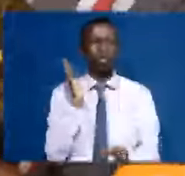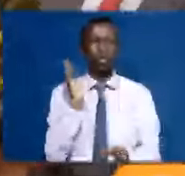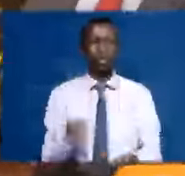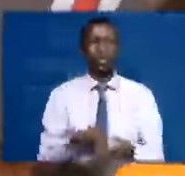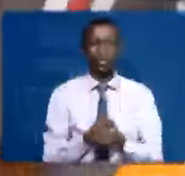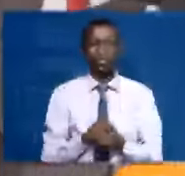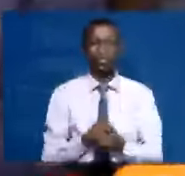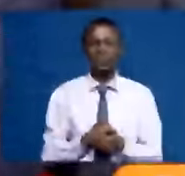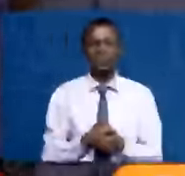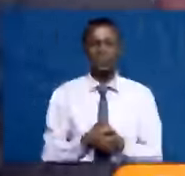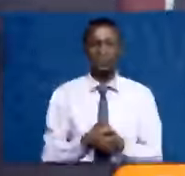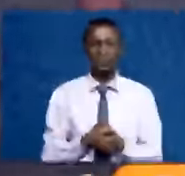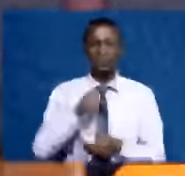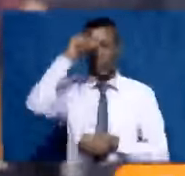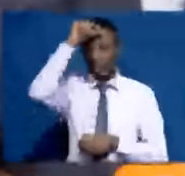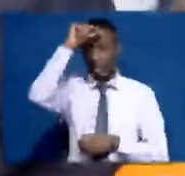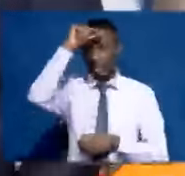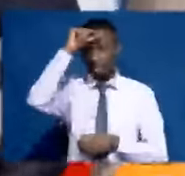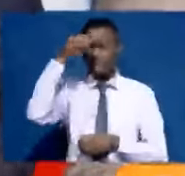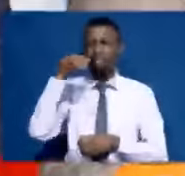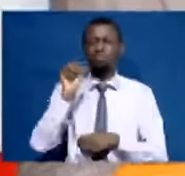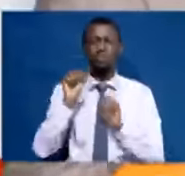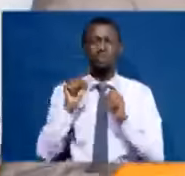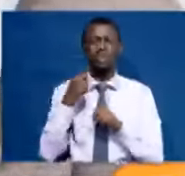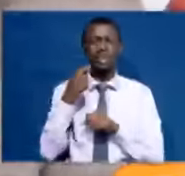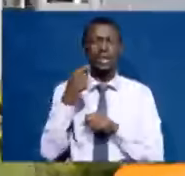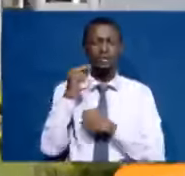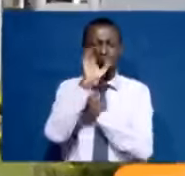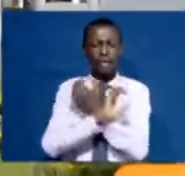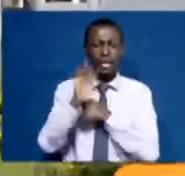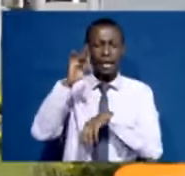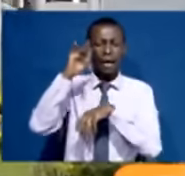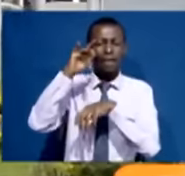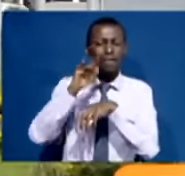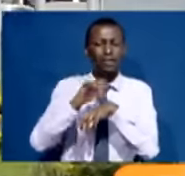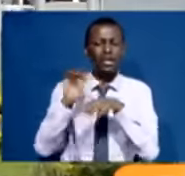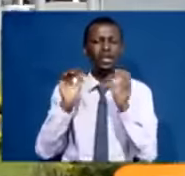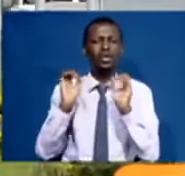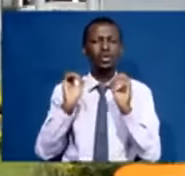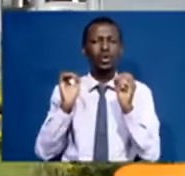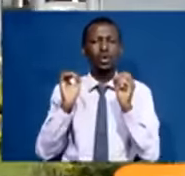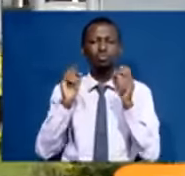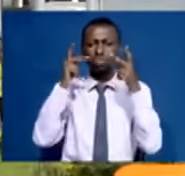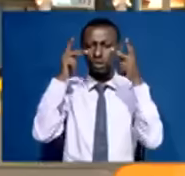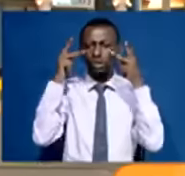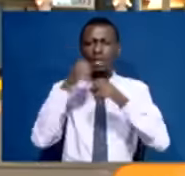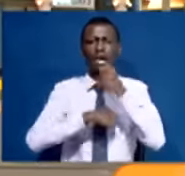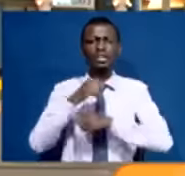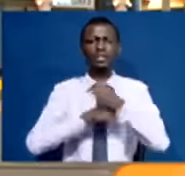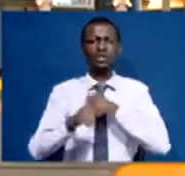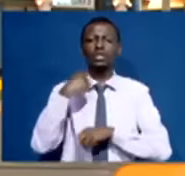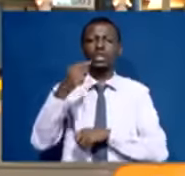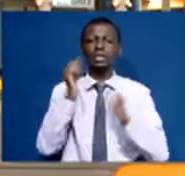Secure the country from external threats like terrorism, President William Ruto says his government has laid down elaborate measures